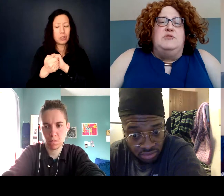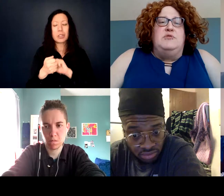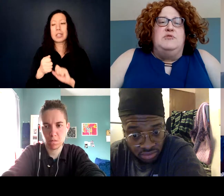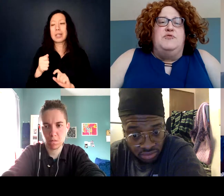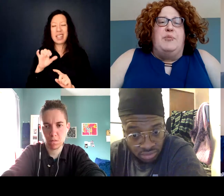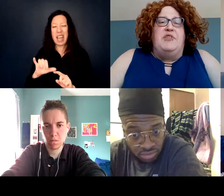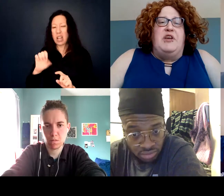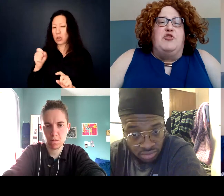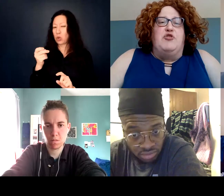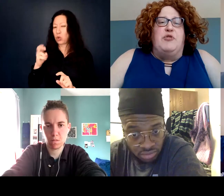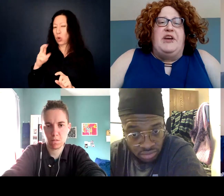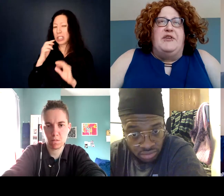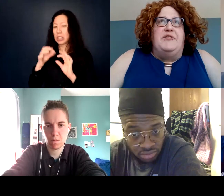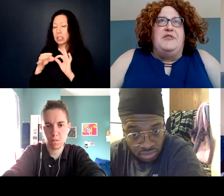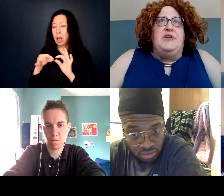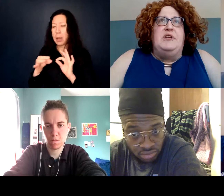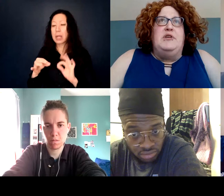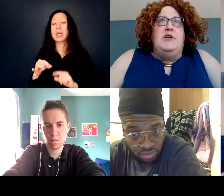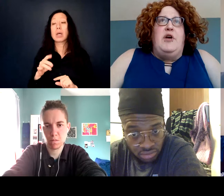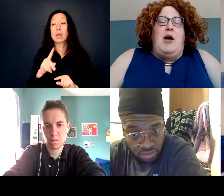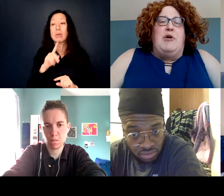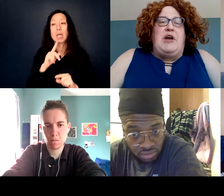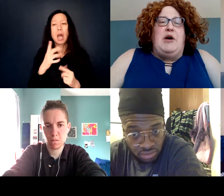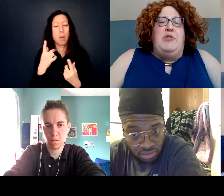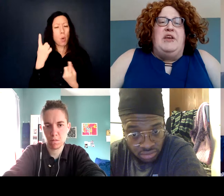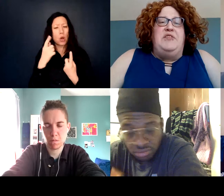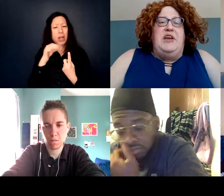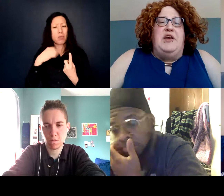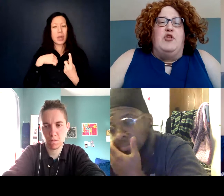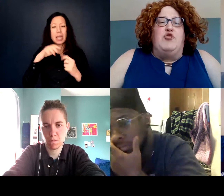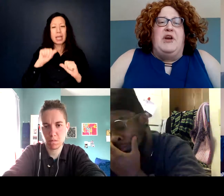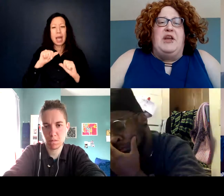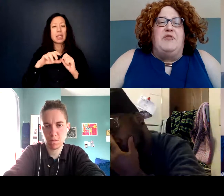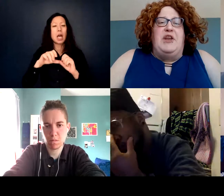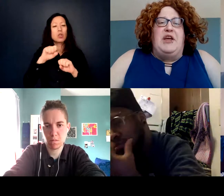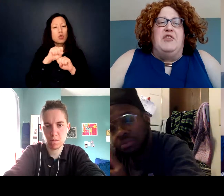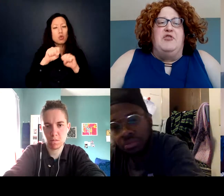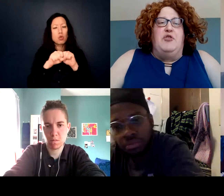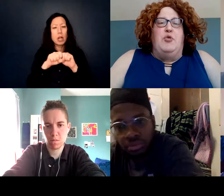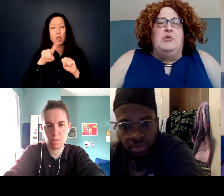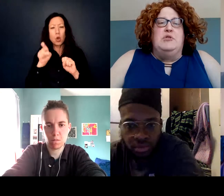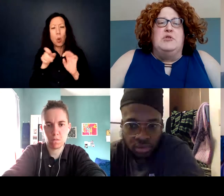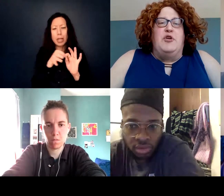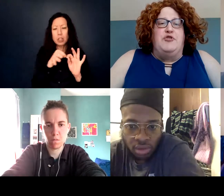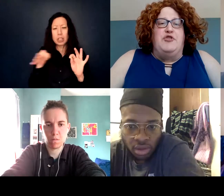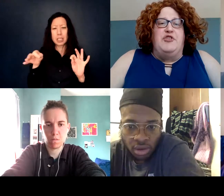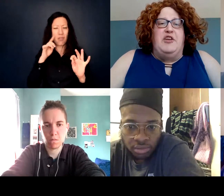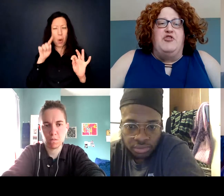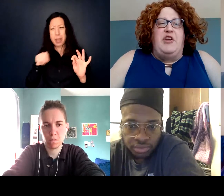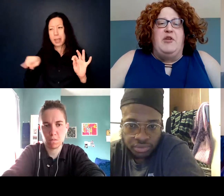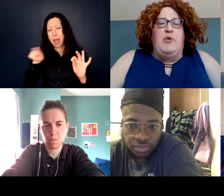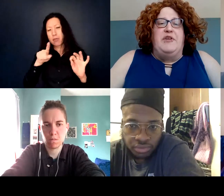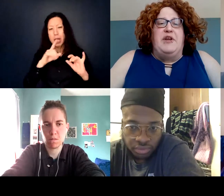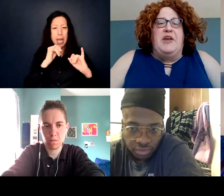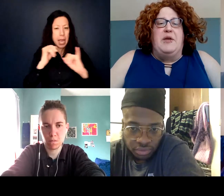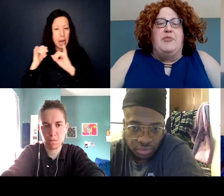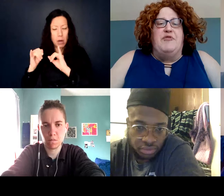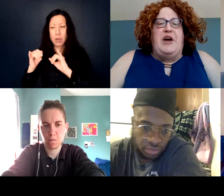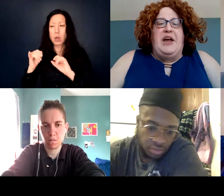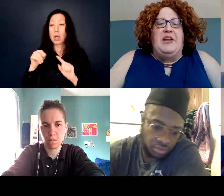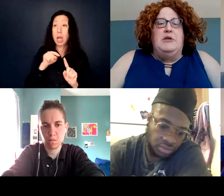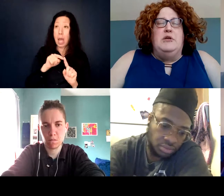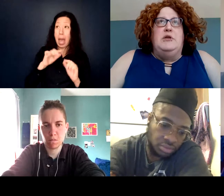question for potential trainers about how they see training fitting into culture change and whether or